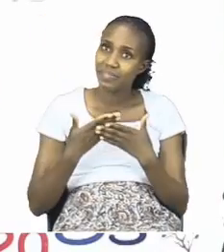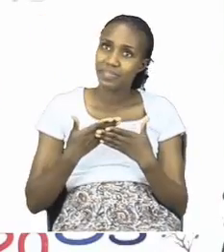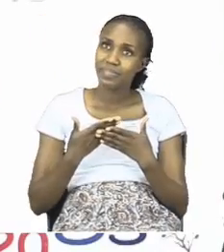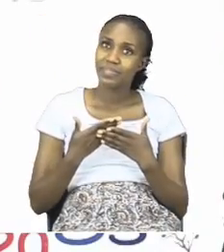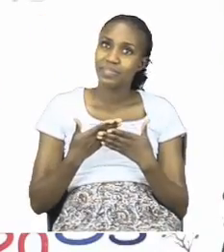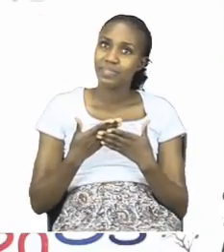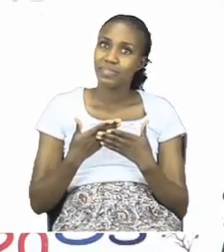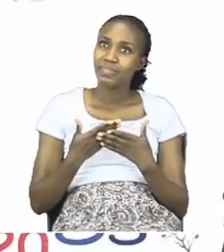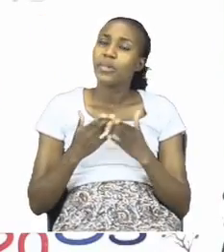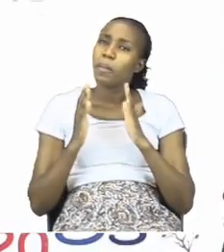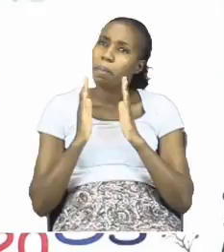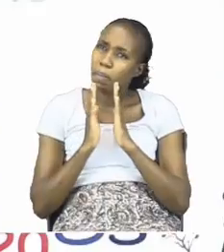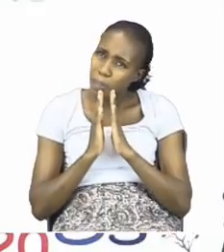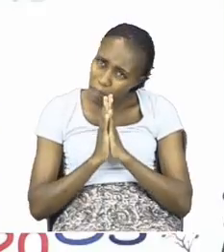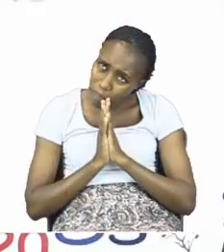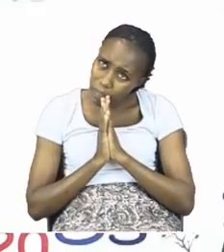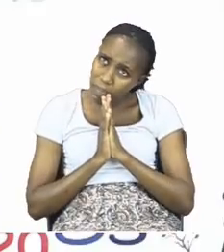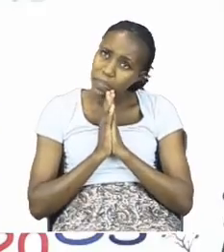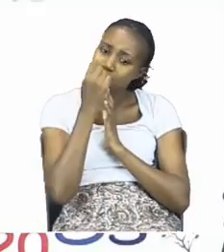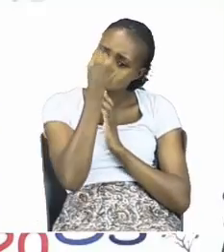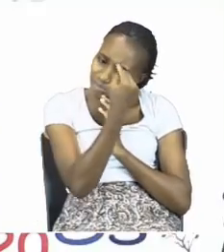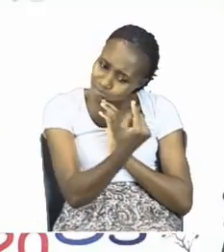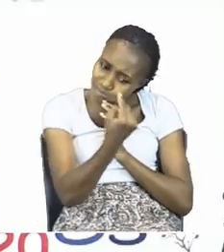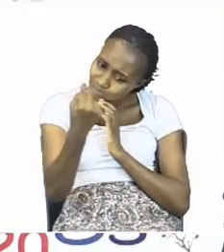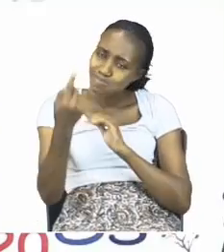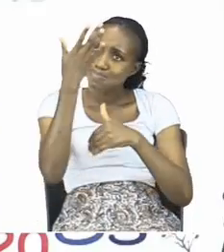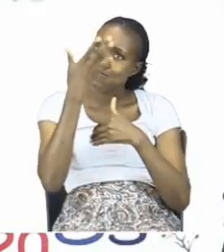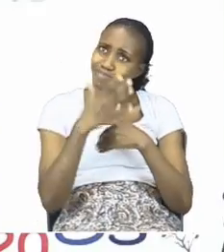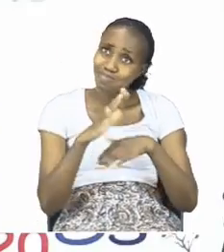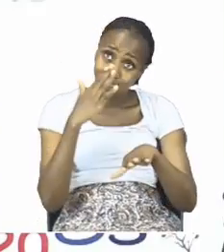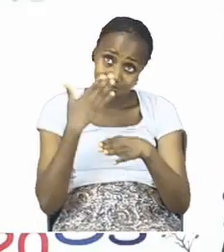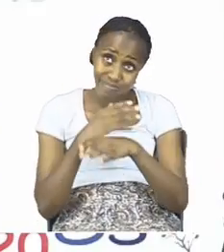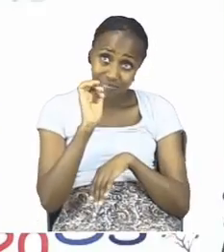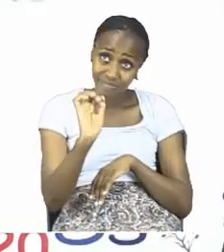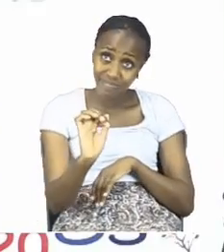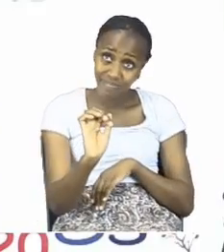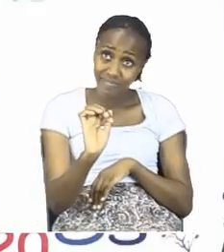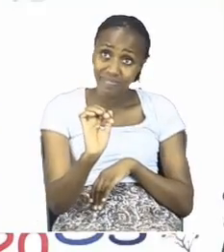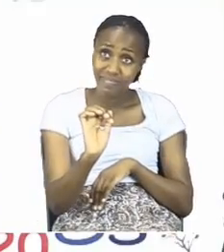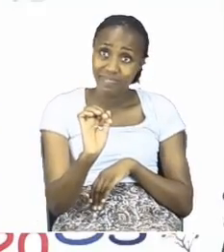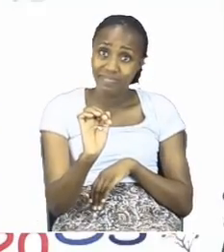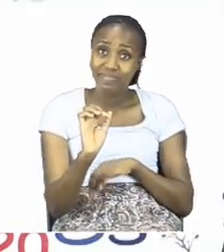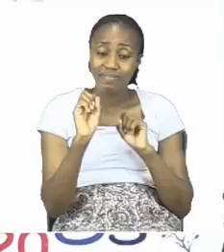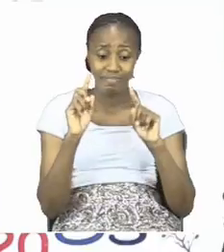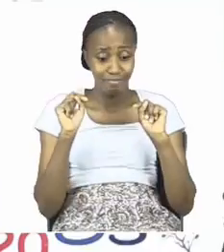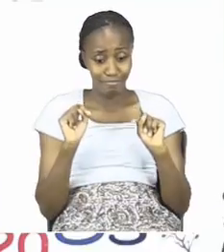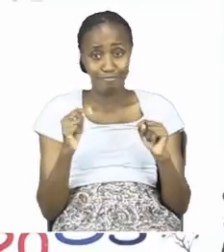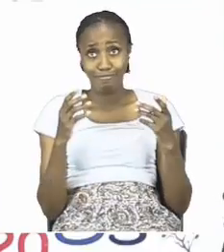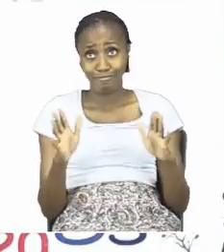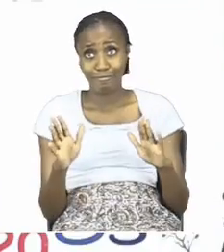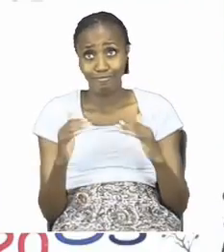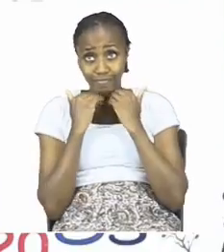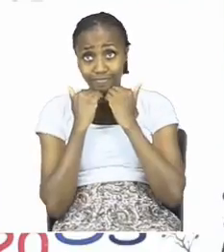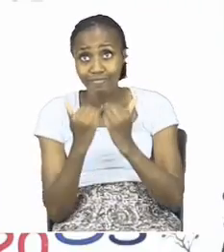But please make sure that you finish your work by yourself. So now that we are done, it's very important for